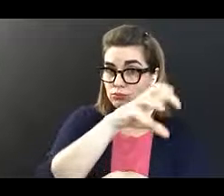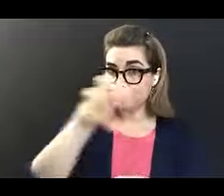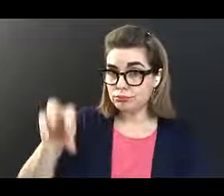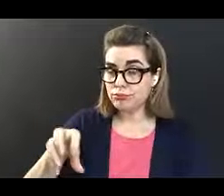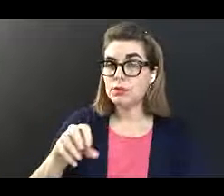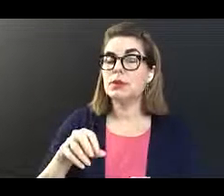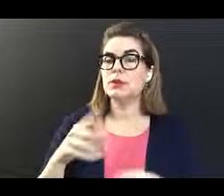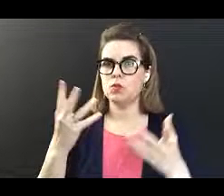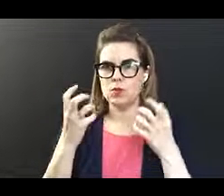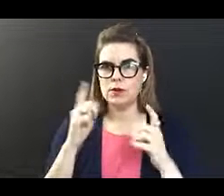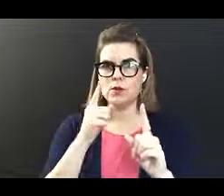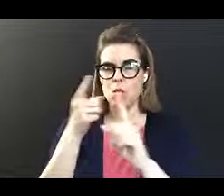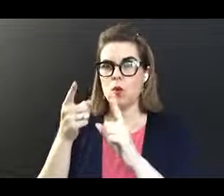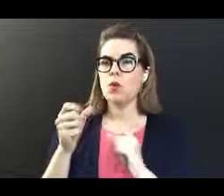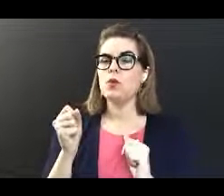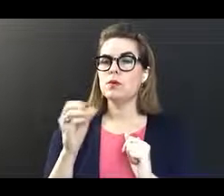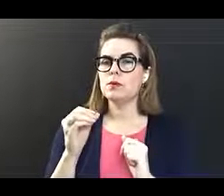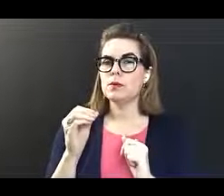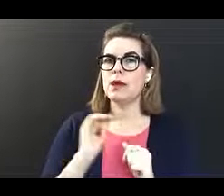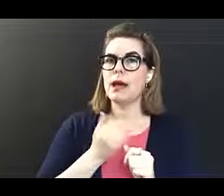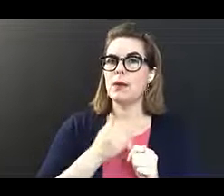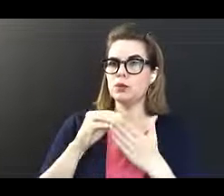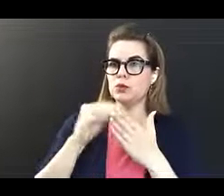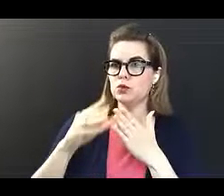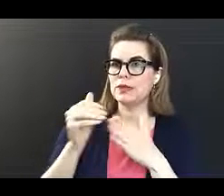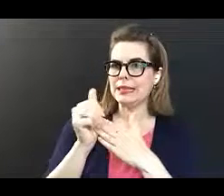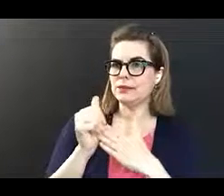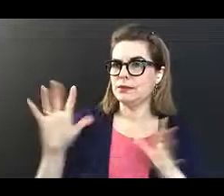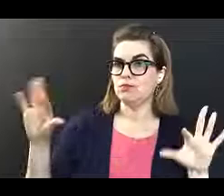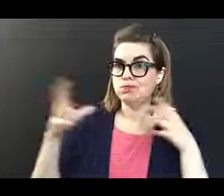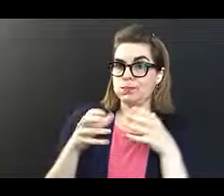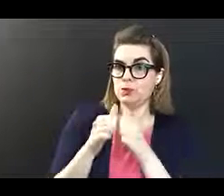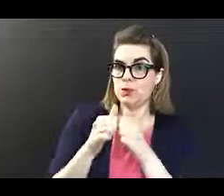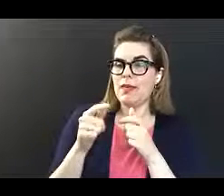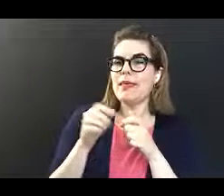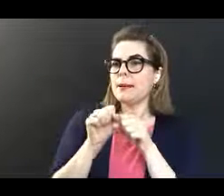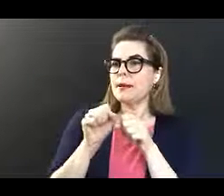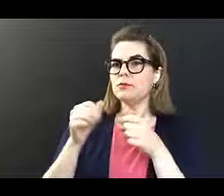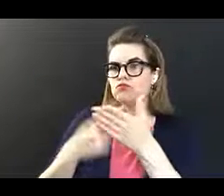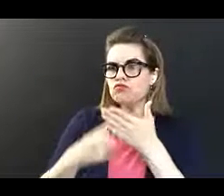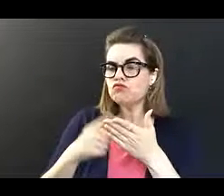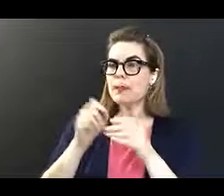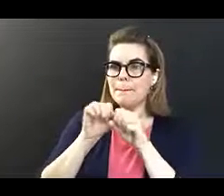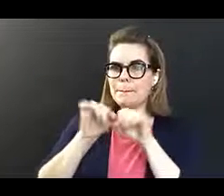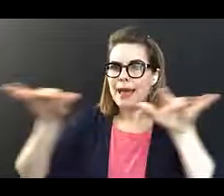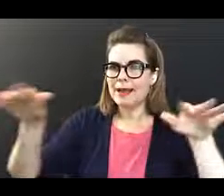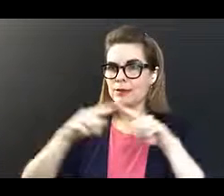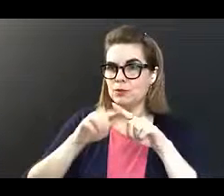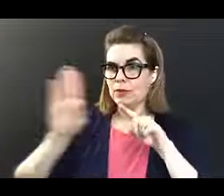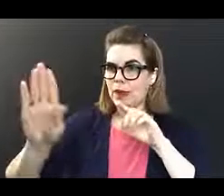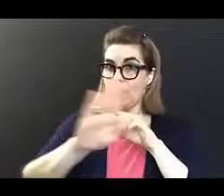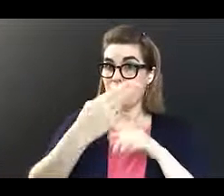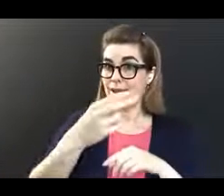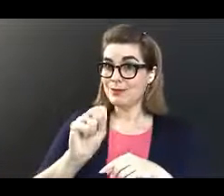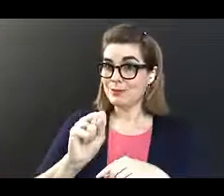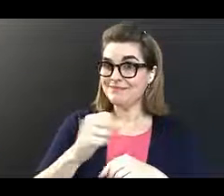leaders meet with us in the district, and then they go back to their respective high schools and implement our work there on the local level. We also aim